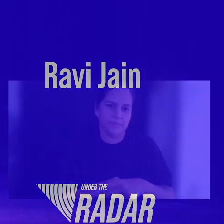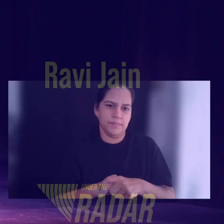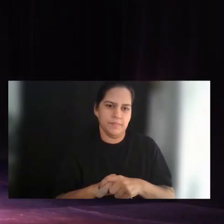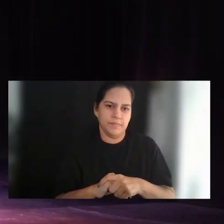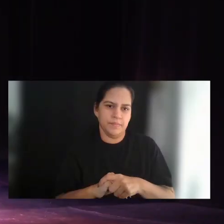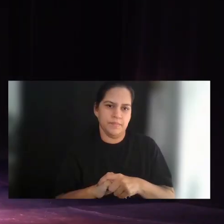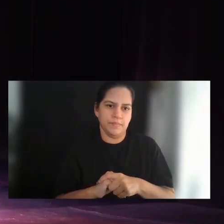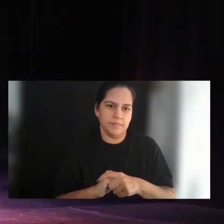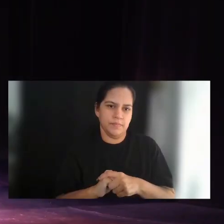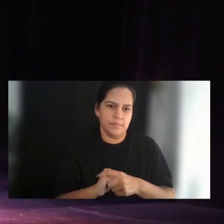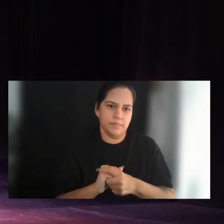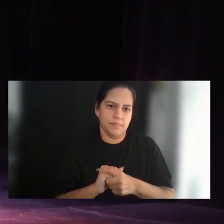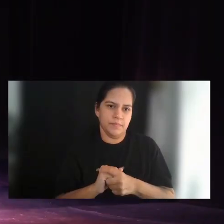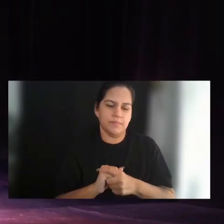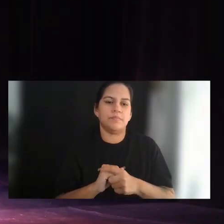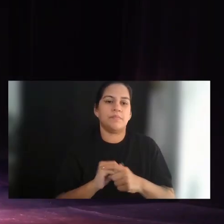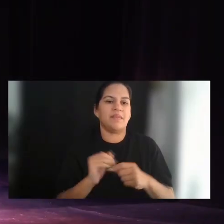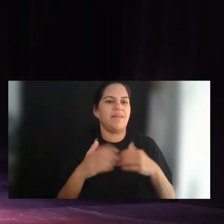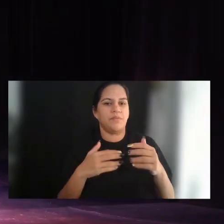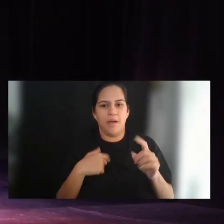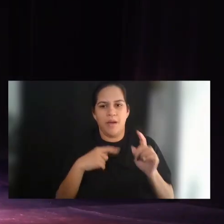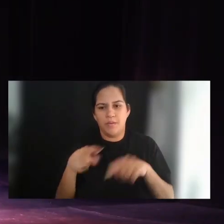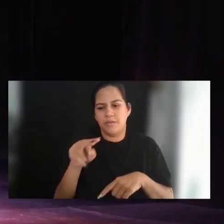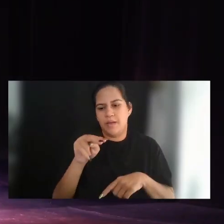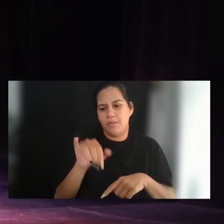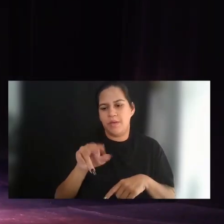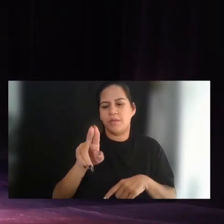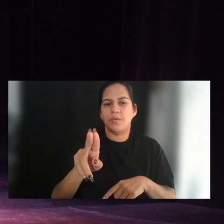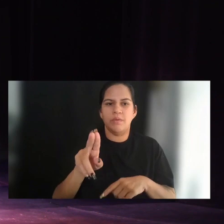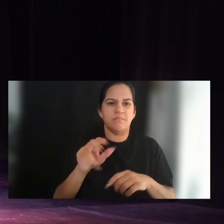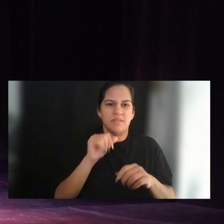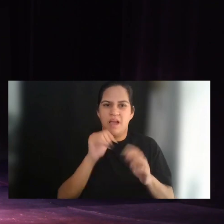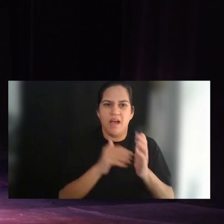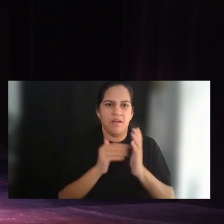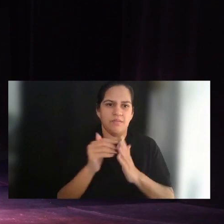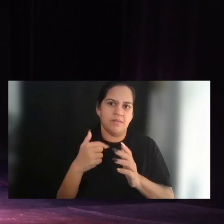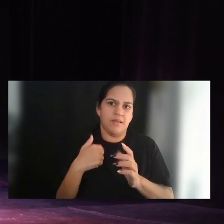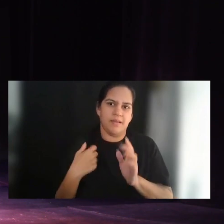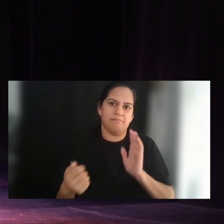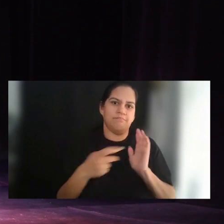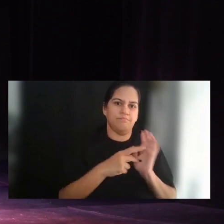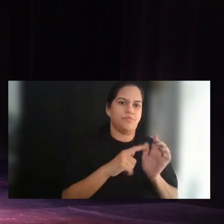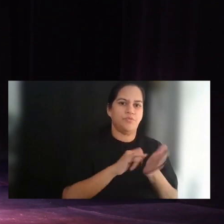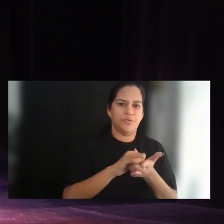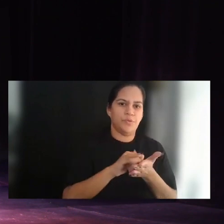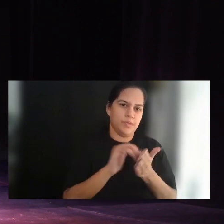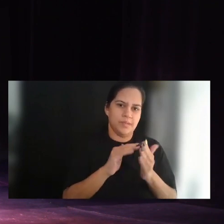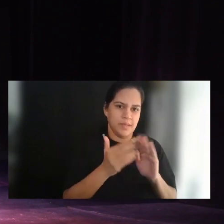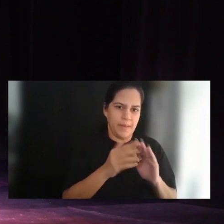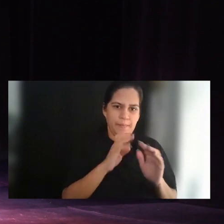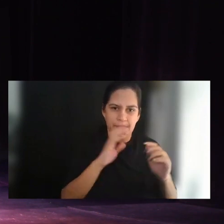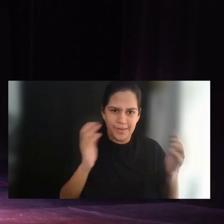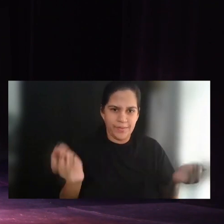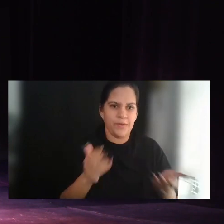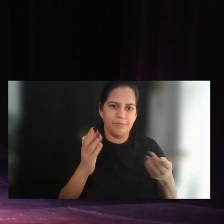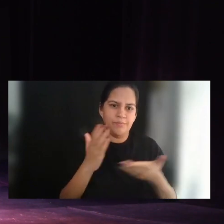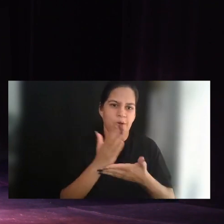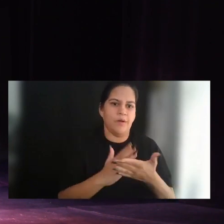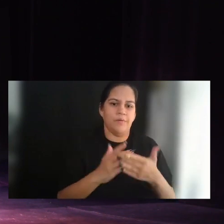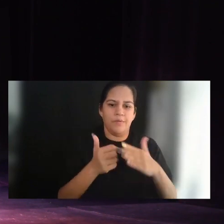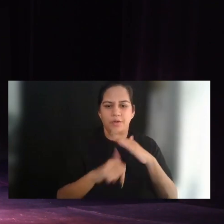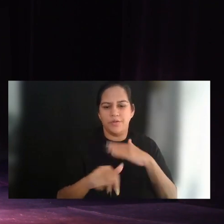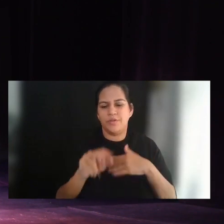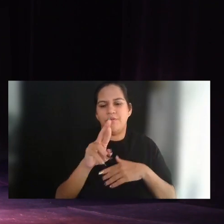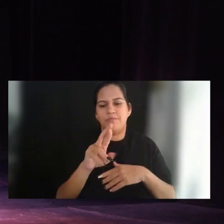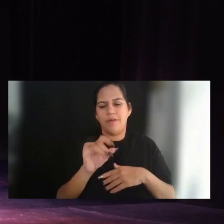Even though I went to NYU, it isn't often that I get back to New York City, and to be here as part of Under the Radar, it's a festival I've always wanted to be